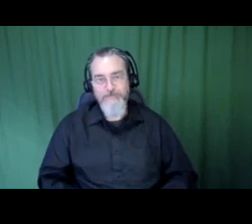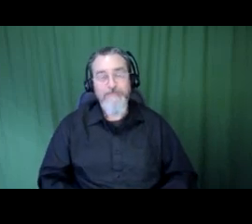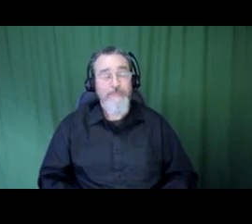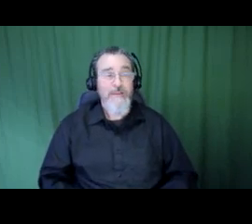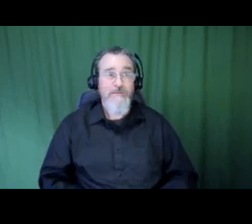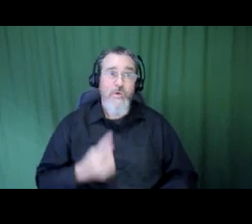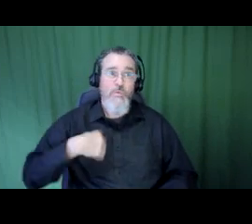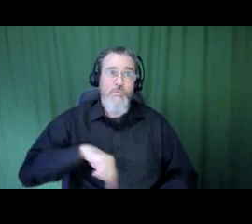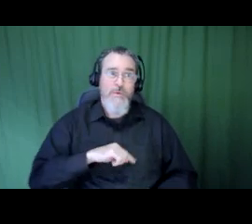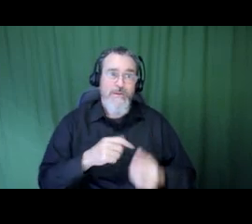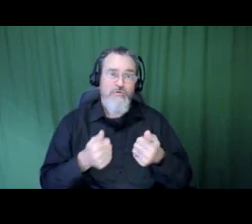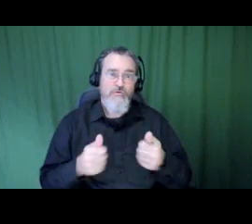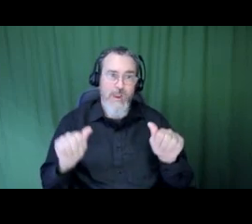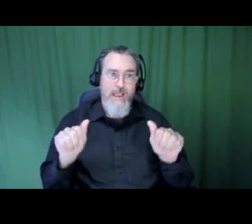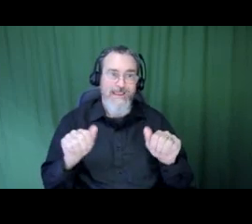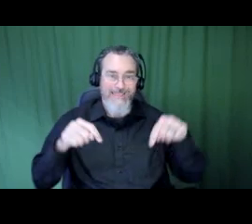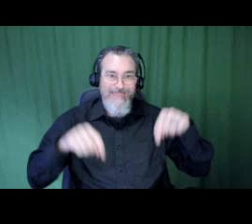of workers in